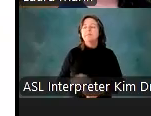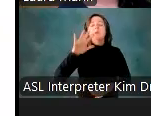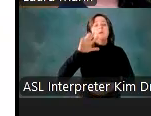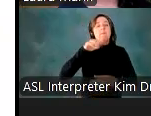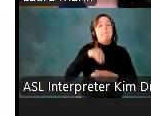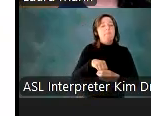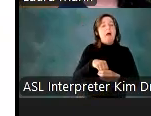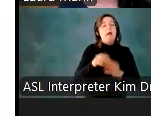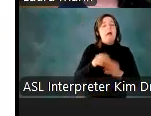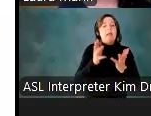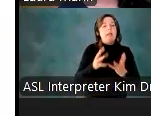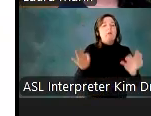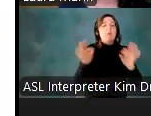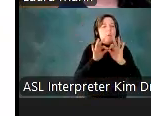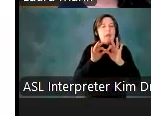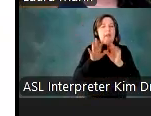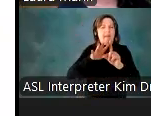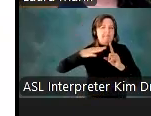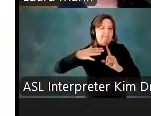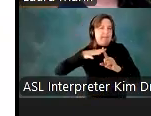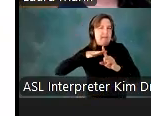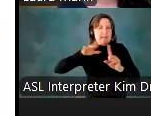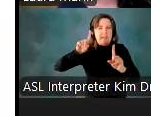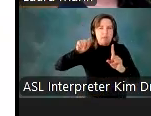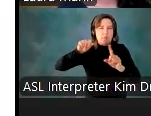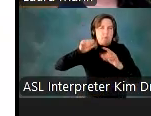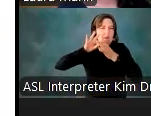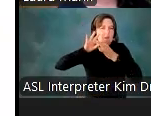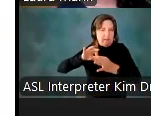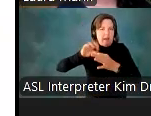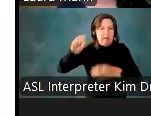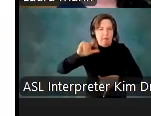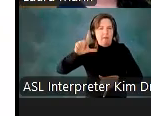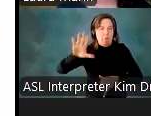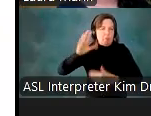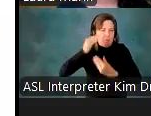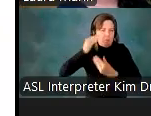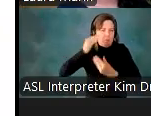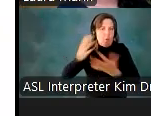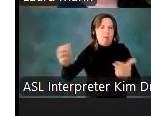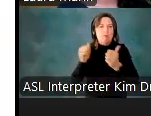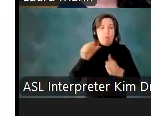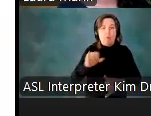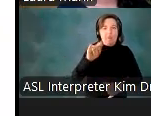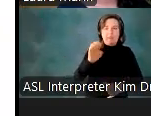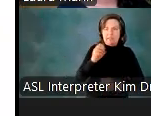the important contextual data of the soil's information with the site itself.